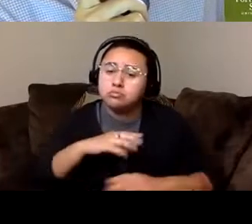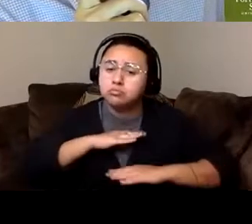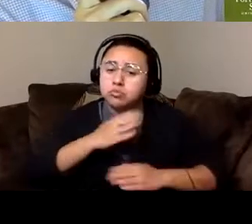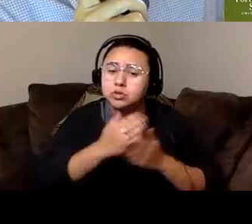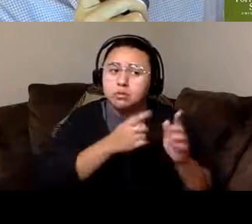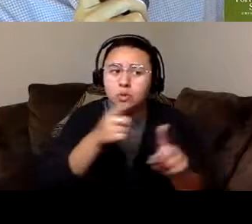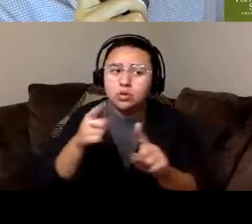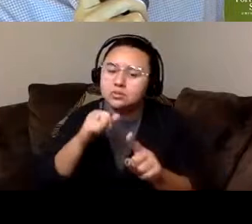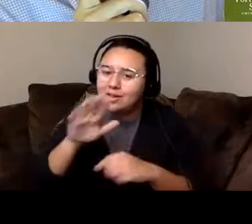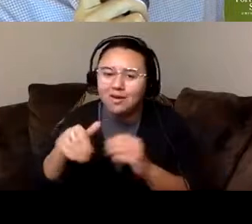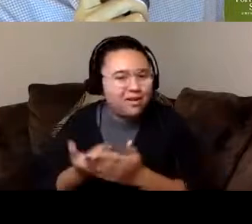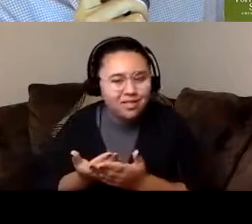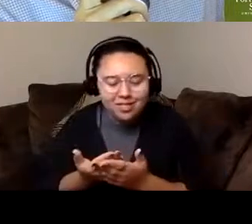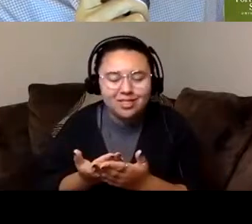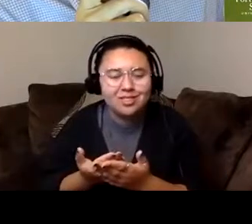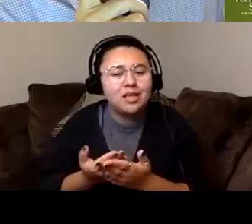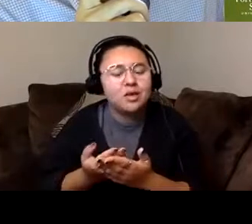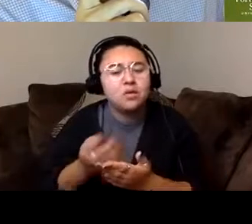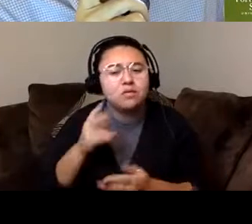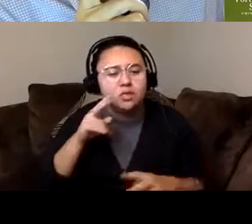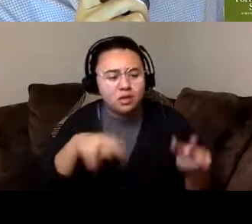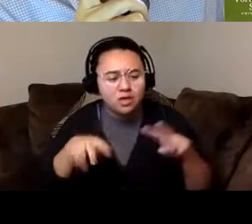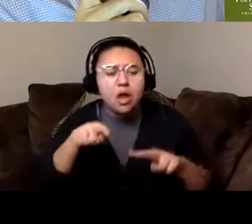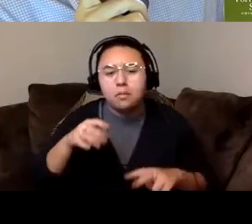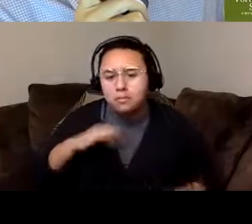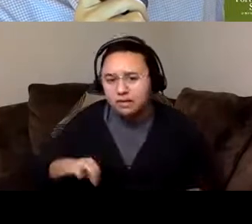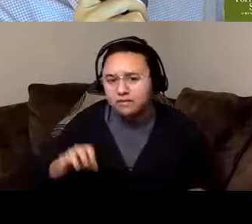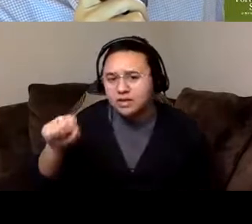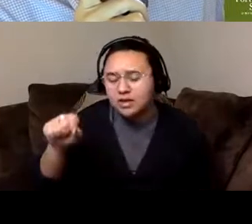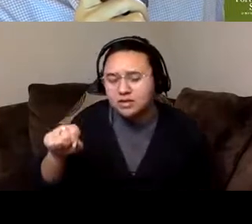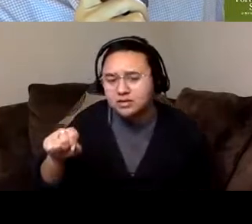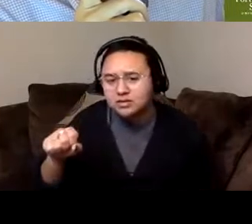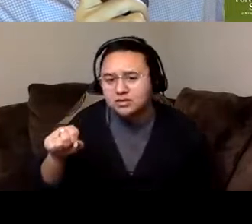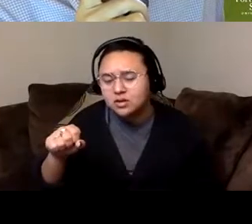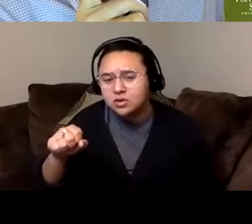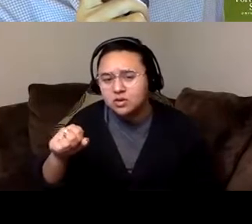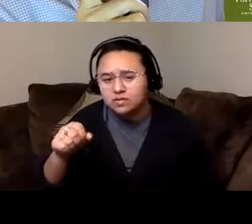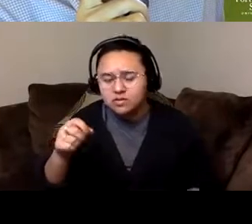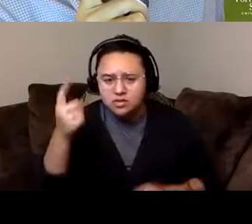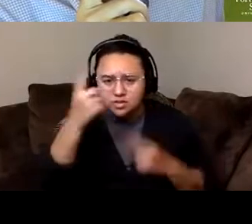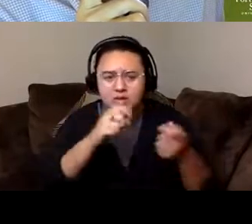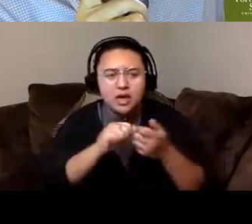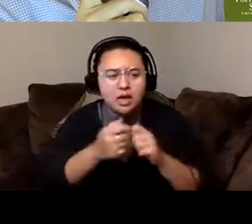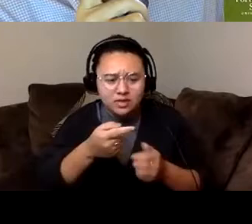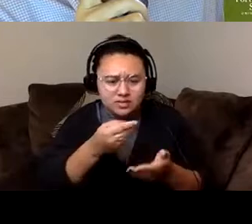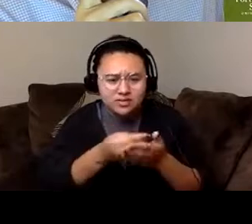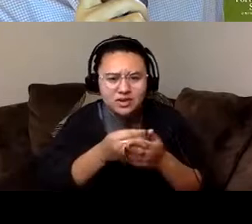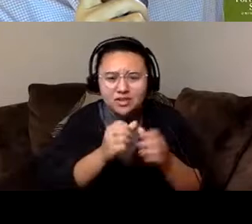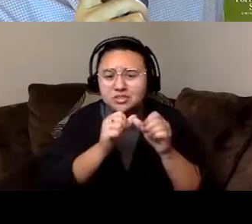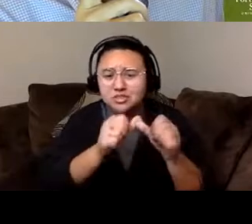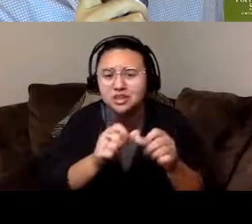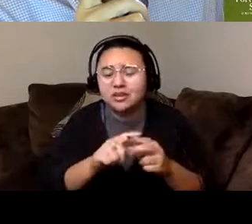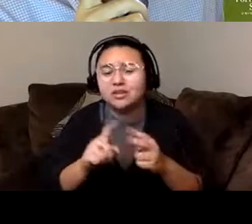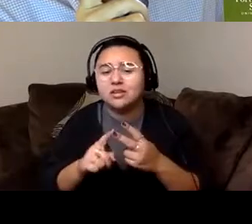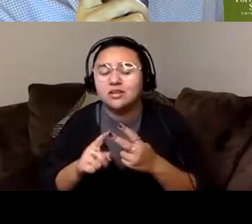benefit and step up and say, okay, how do we make this financially sustainable? How do we make it continue to